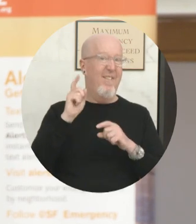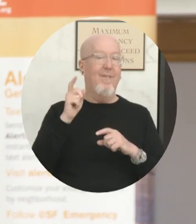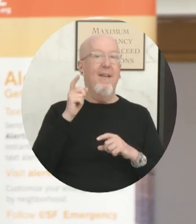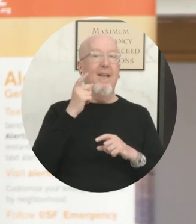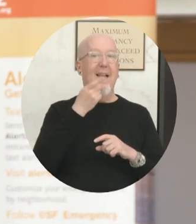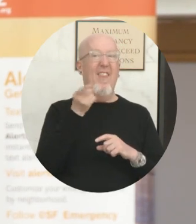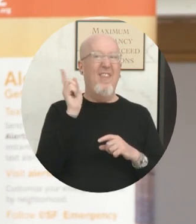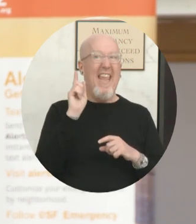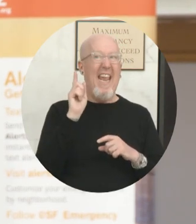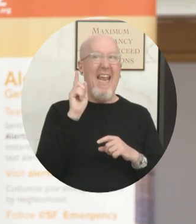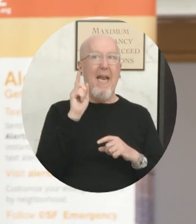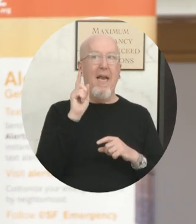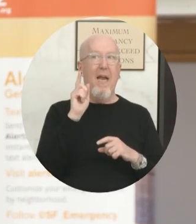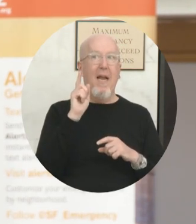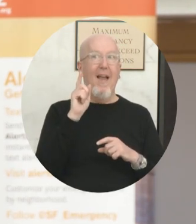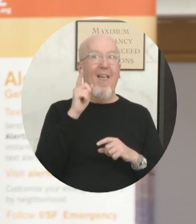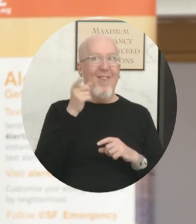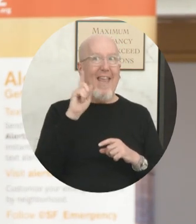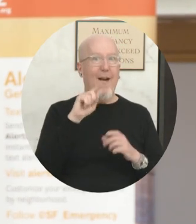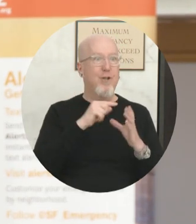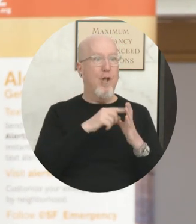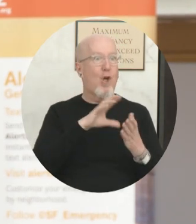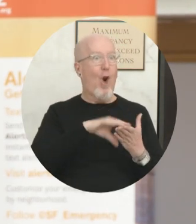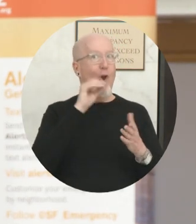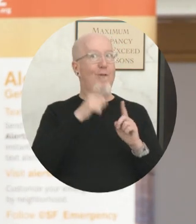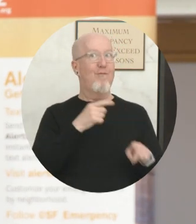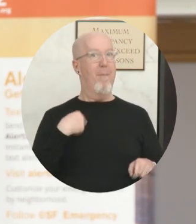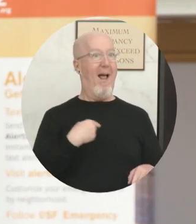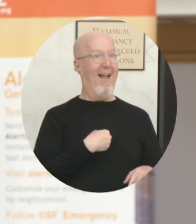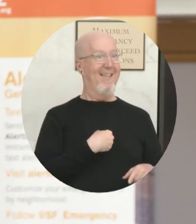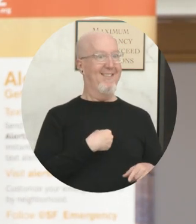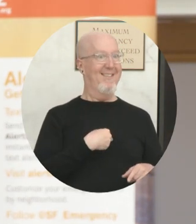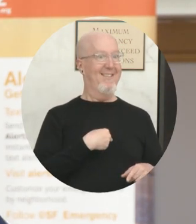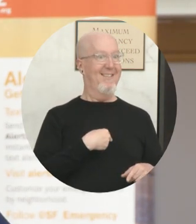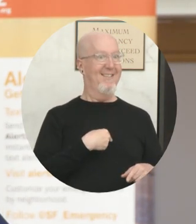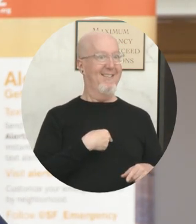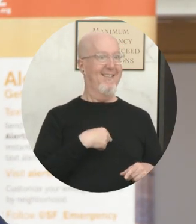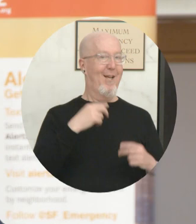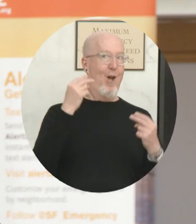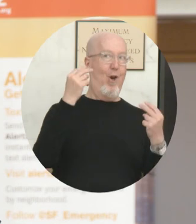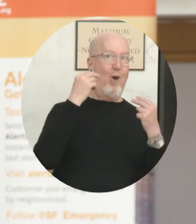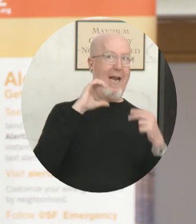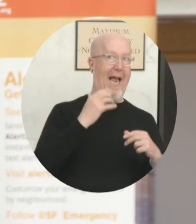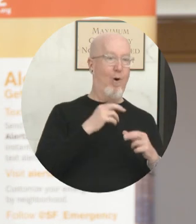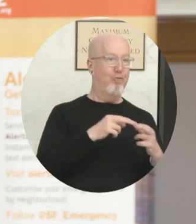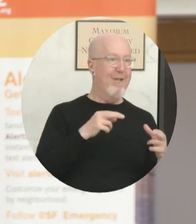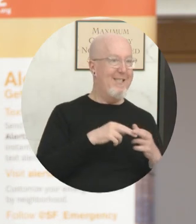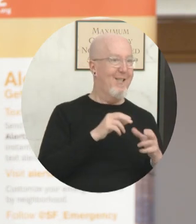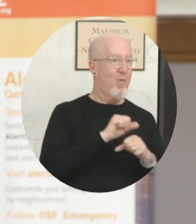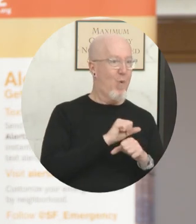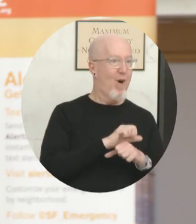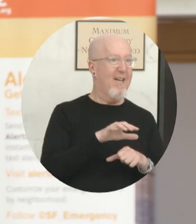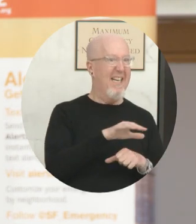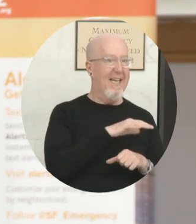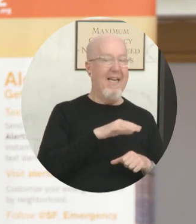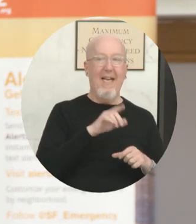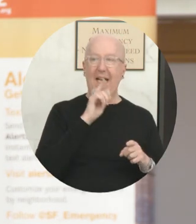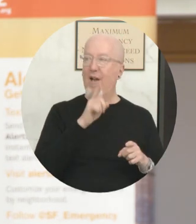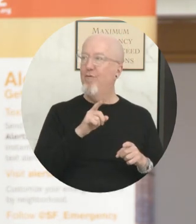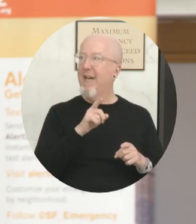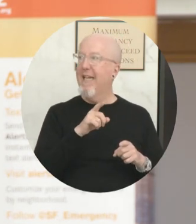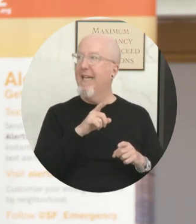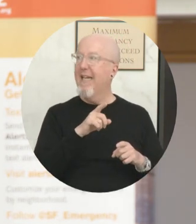to learn from us and the work that we're doing as a region and really getting the messaging across of